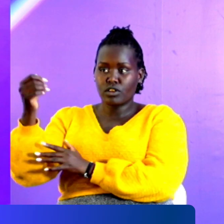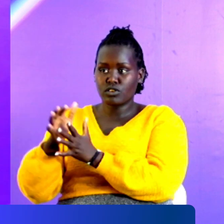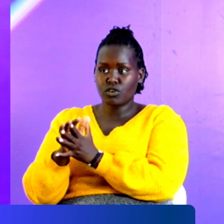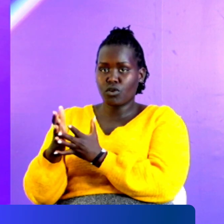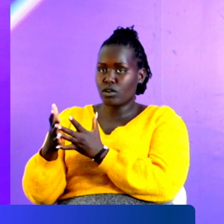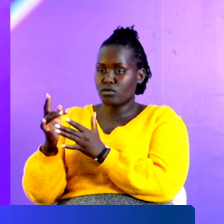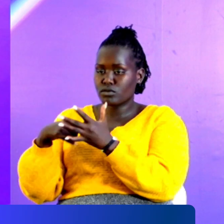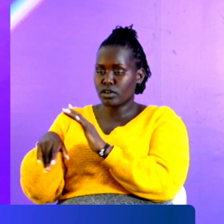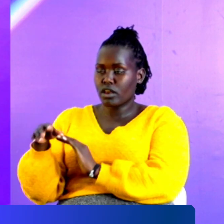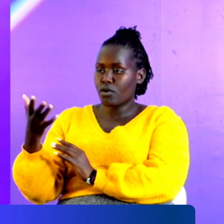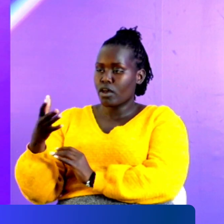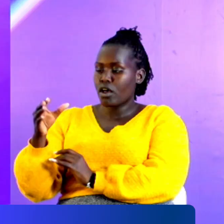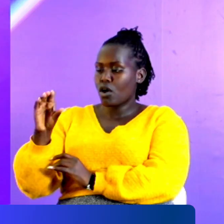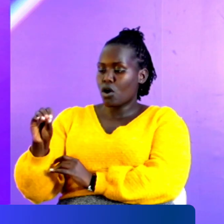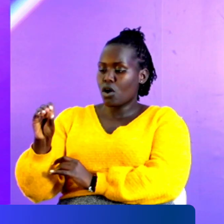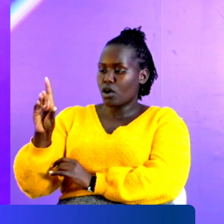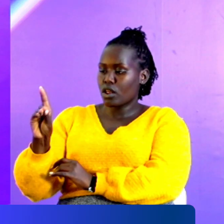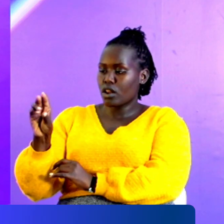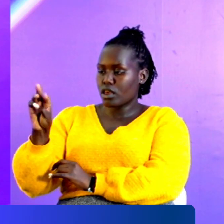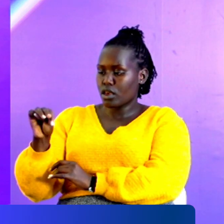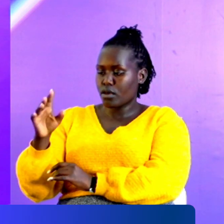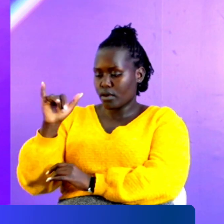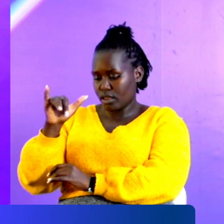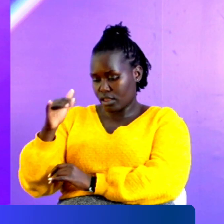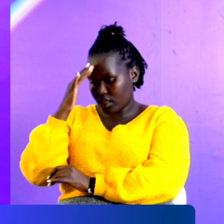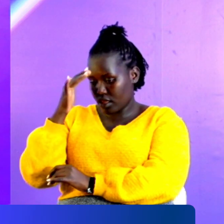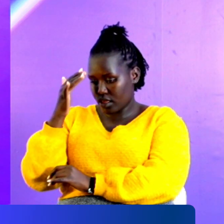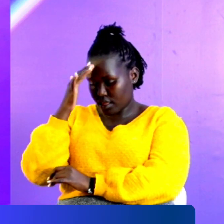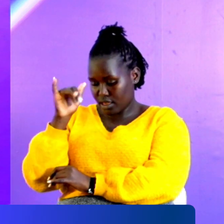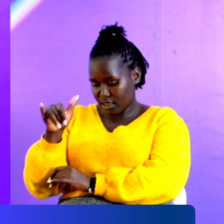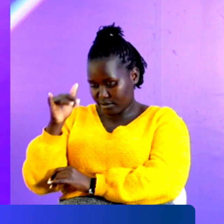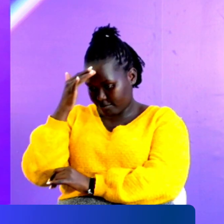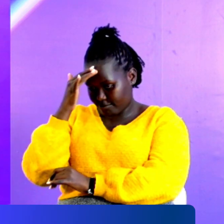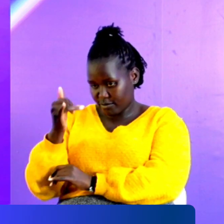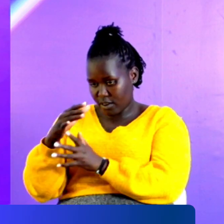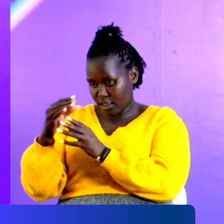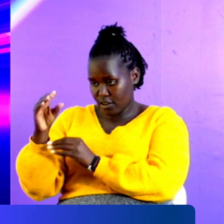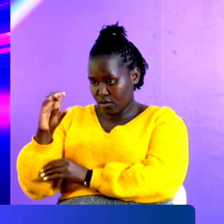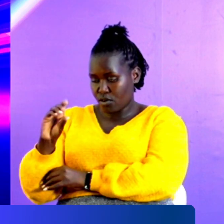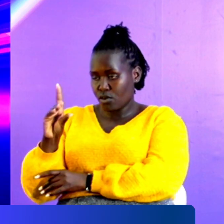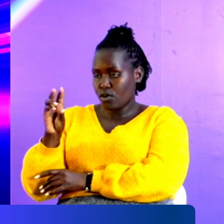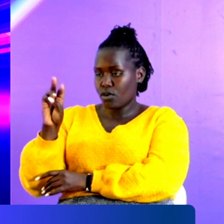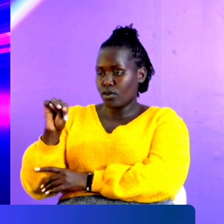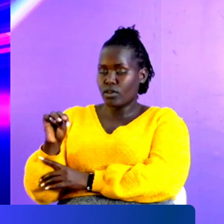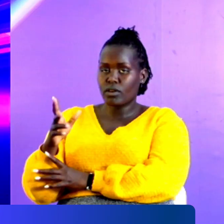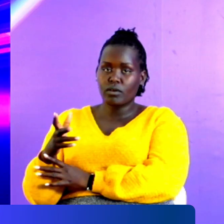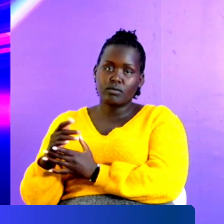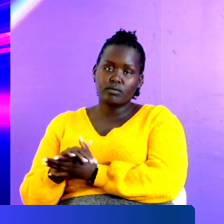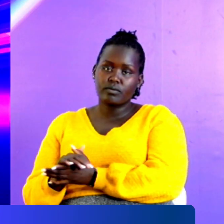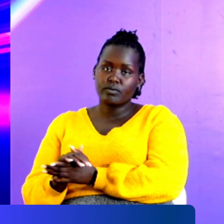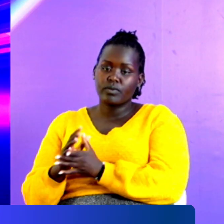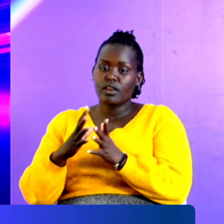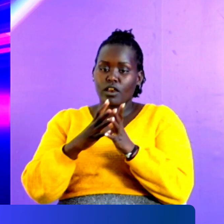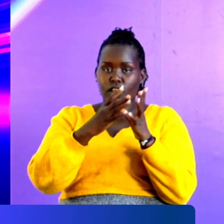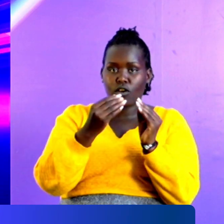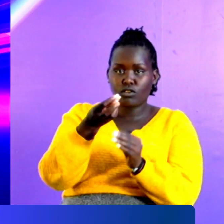ODM. Yes. And that is why he ran to ODM. But that was so then this sets the record straight. He did not go to